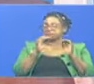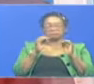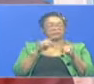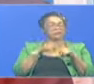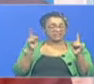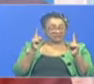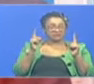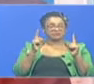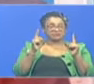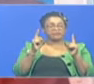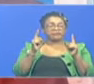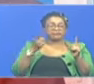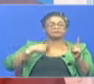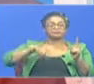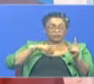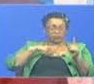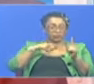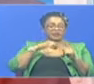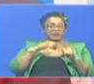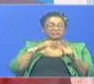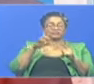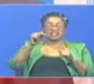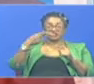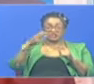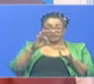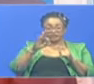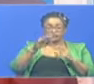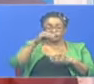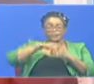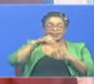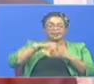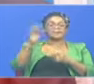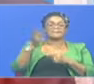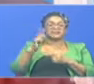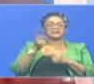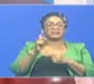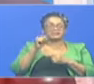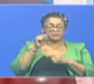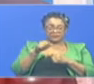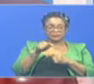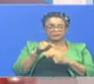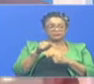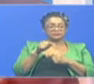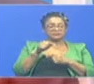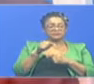that we will get NHIF is within the ministry, it's one of the sagas of the ministry.